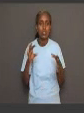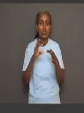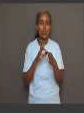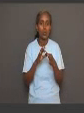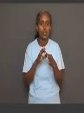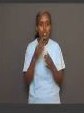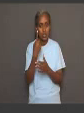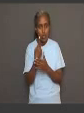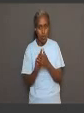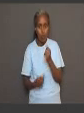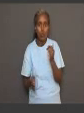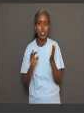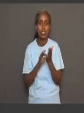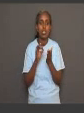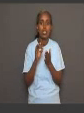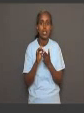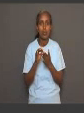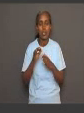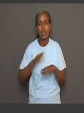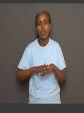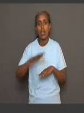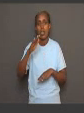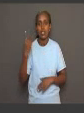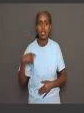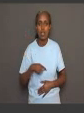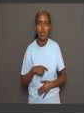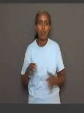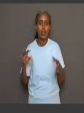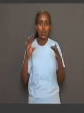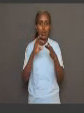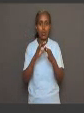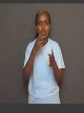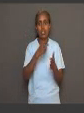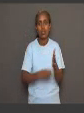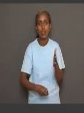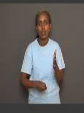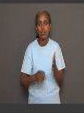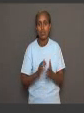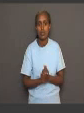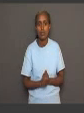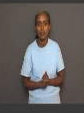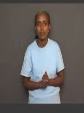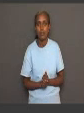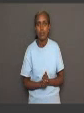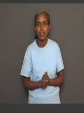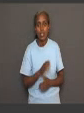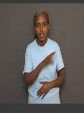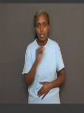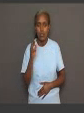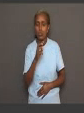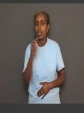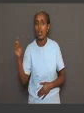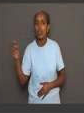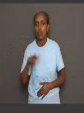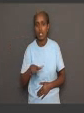will only be numbers higher than our coordinate value, and thus to the right of the